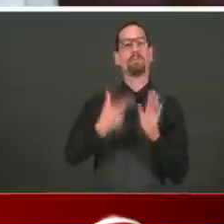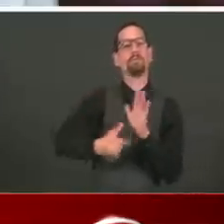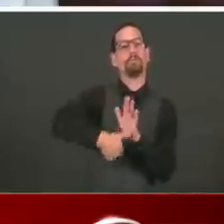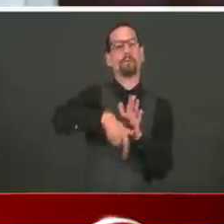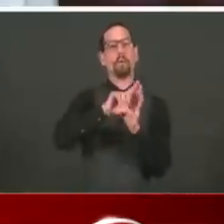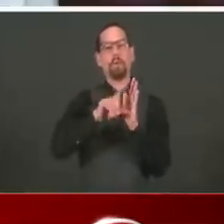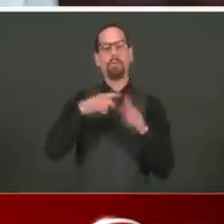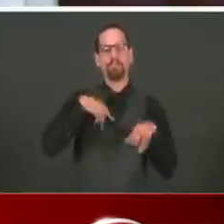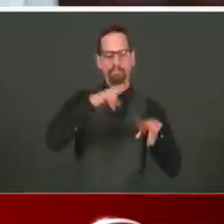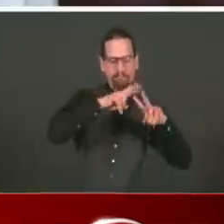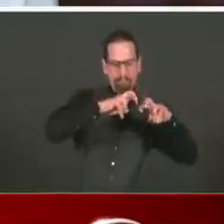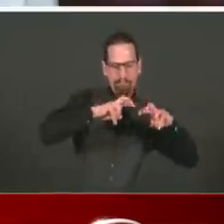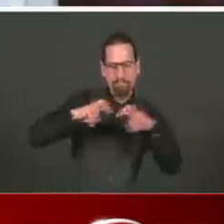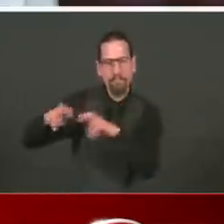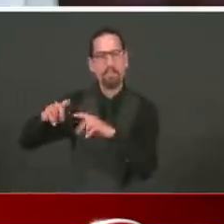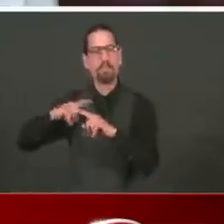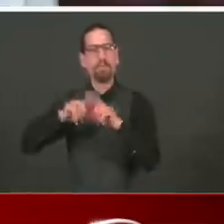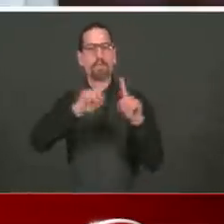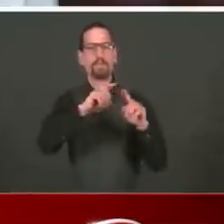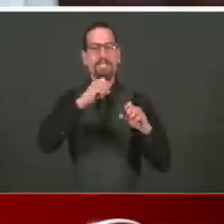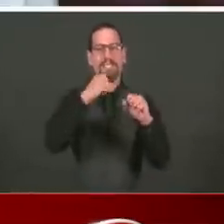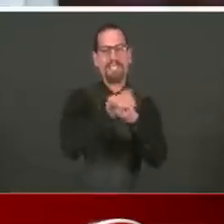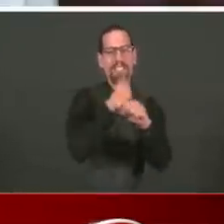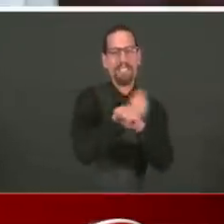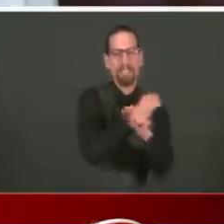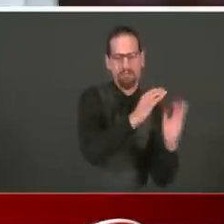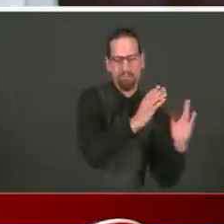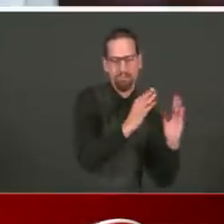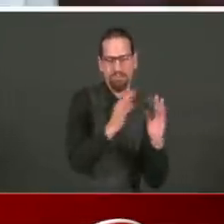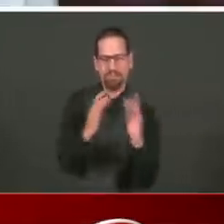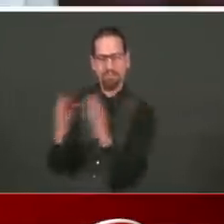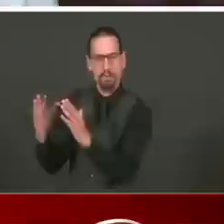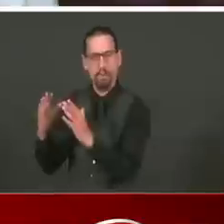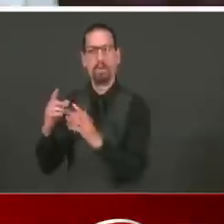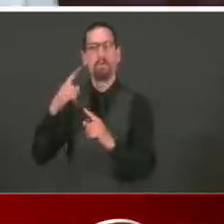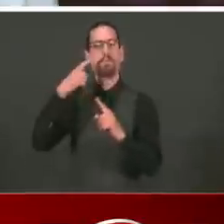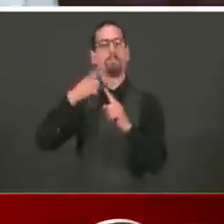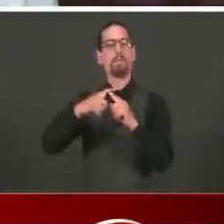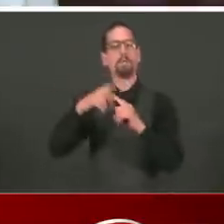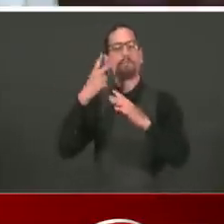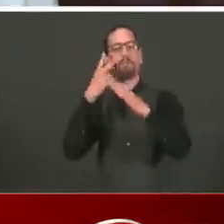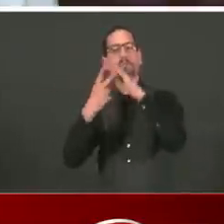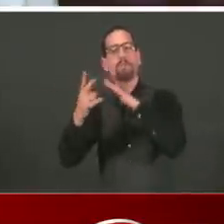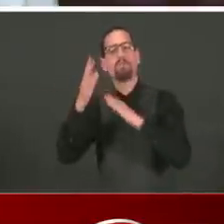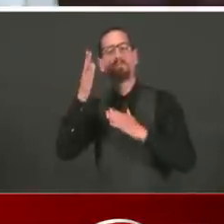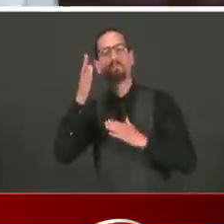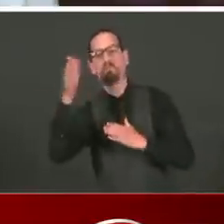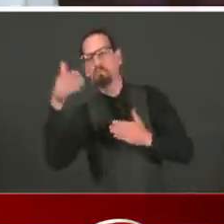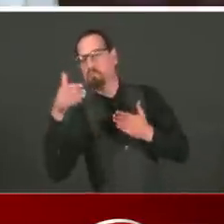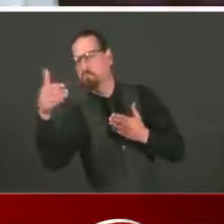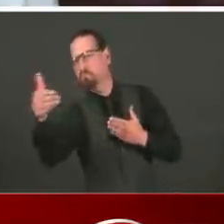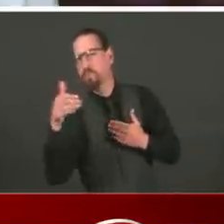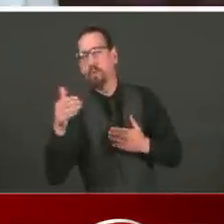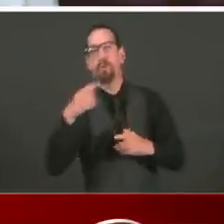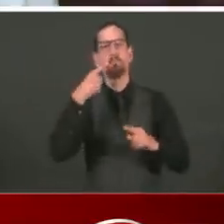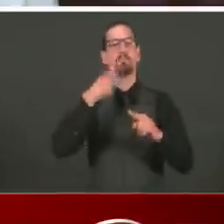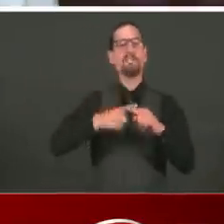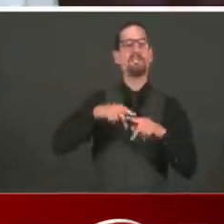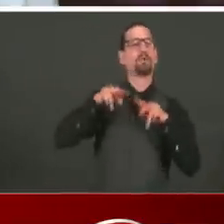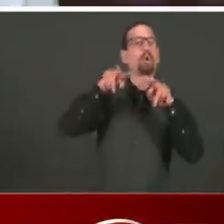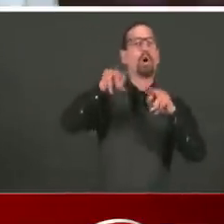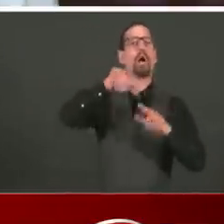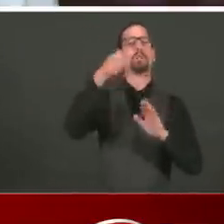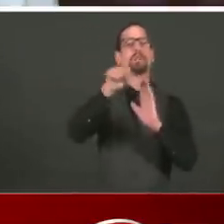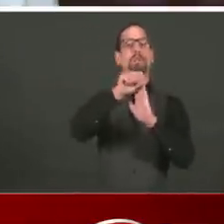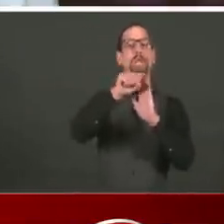like if things got bad. Obviously, we're looking all over the country in other states, all over the world in other countries. And so today I wanted